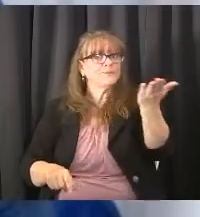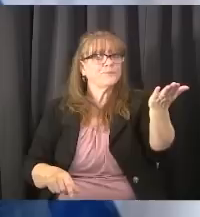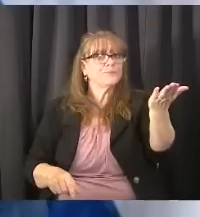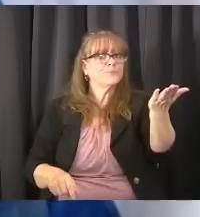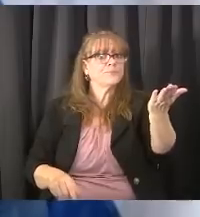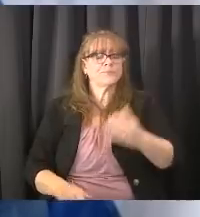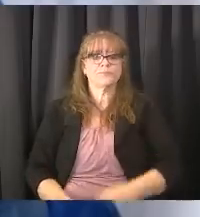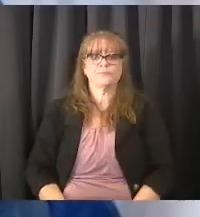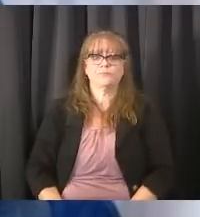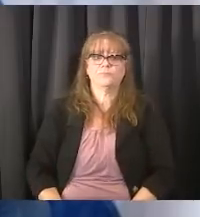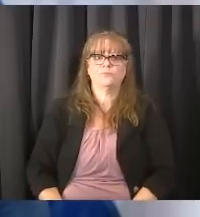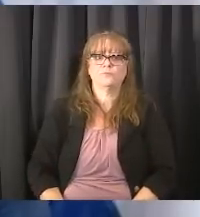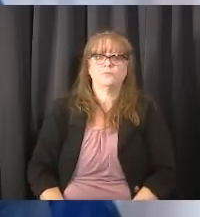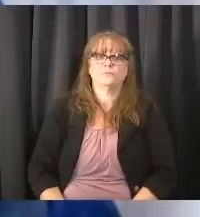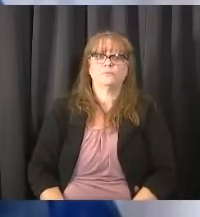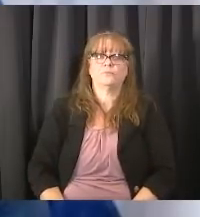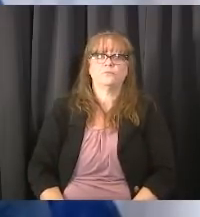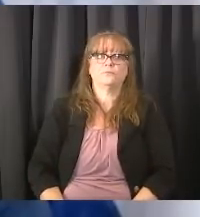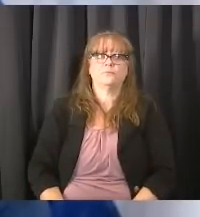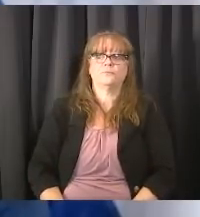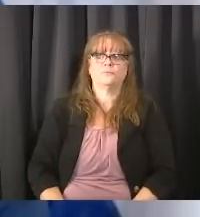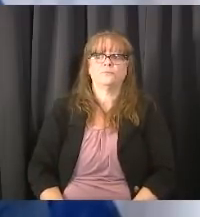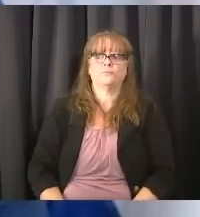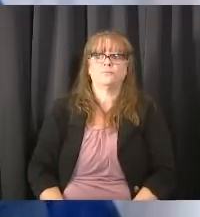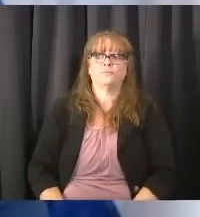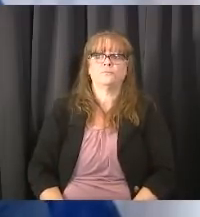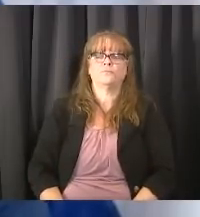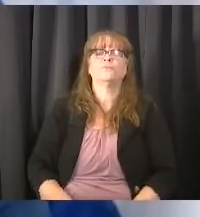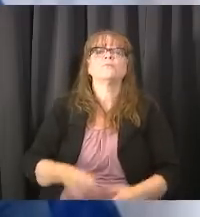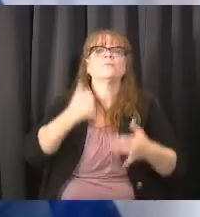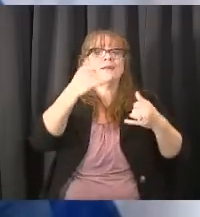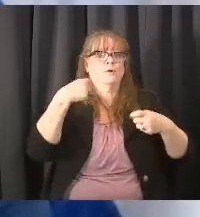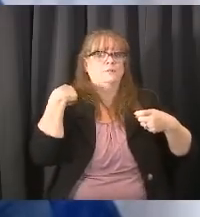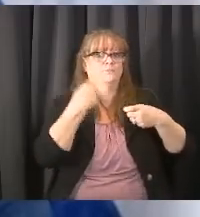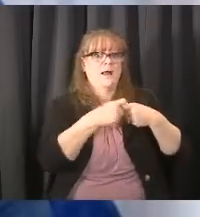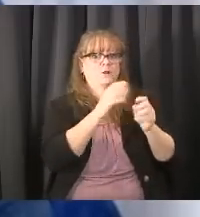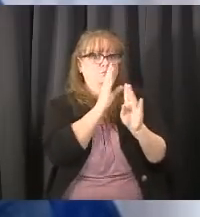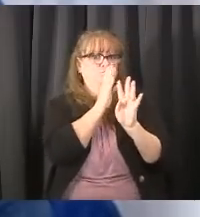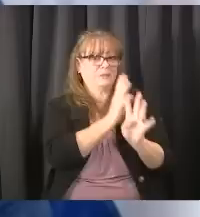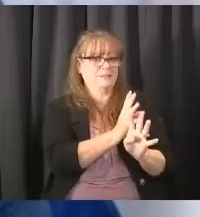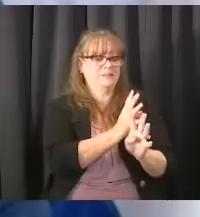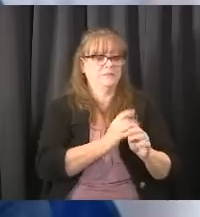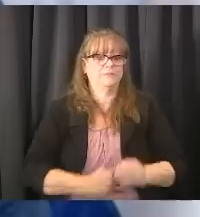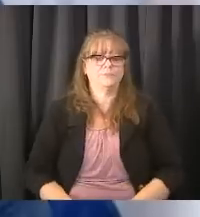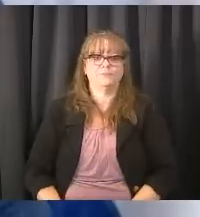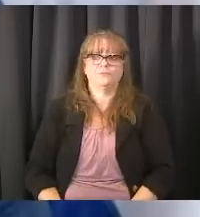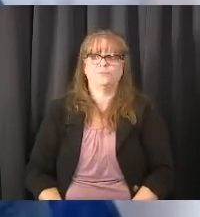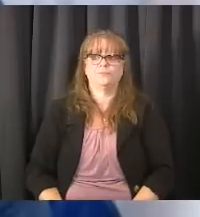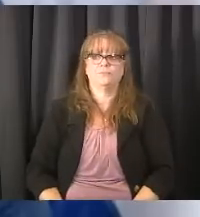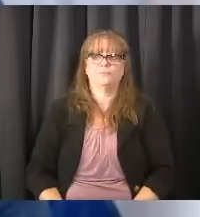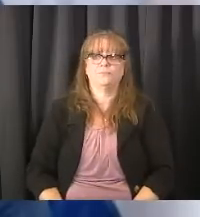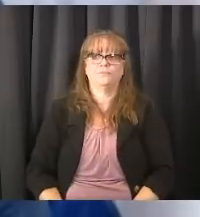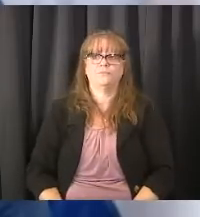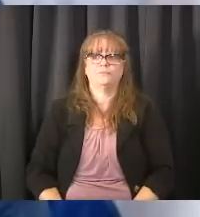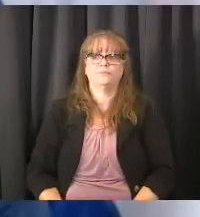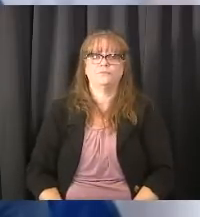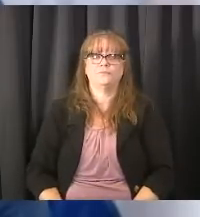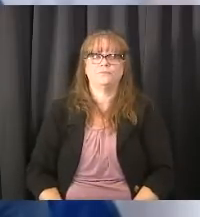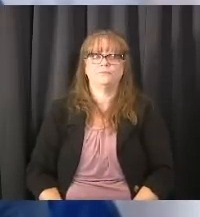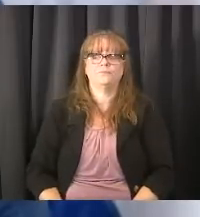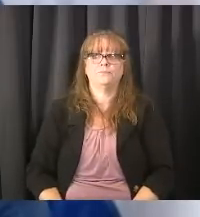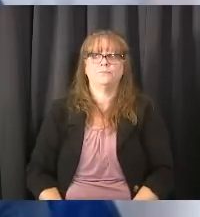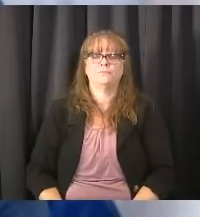Hello, Governor. You hear me? Yes, go ahead. Okay, I'm Jesus Carrasquel from Noticias Univisión